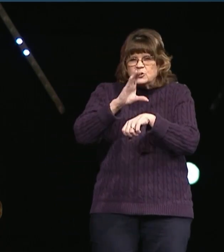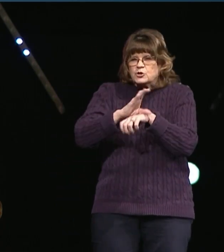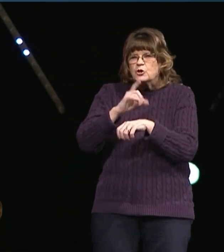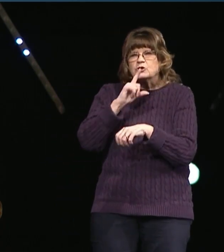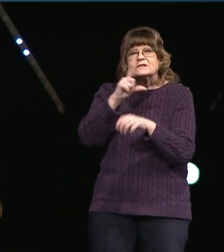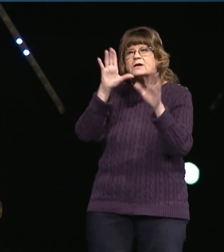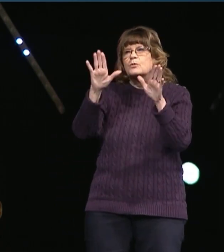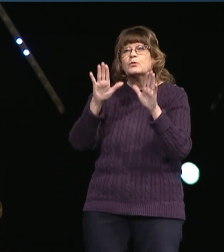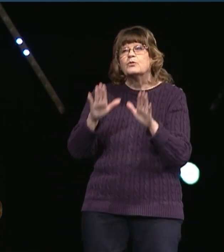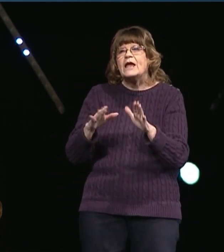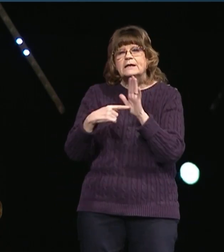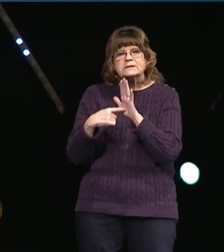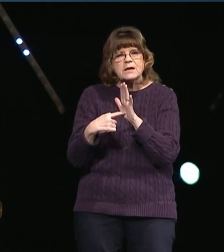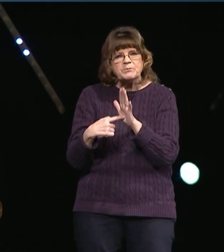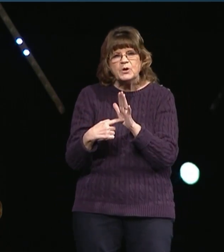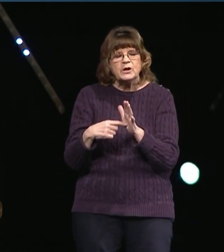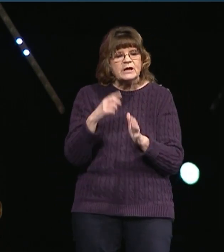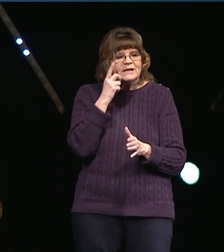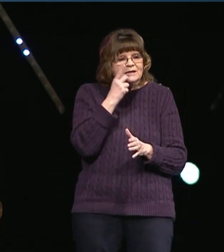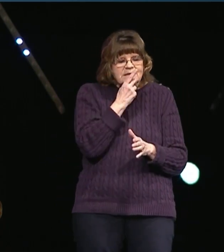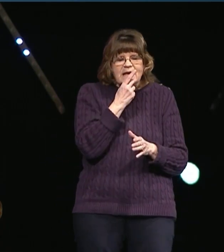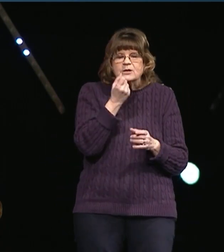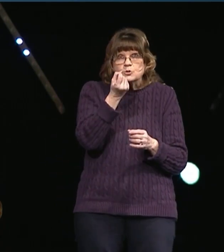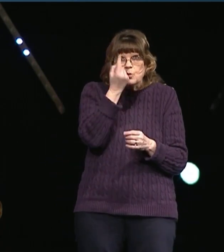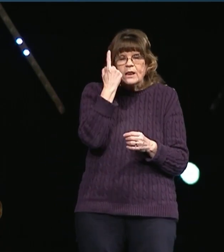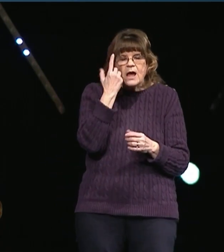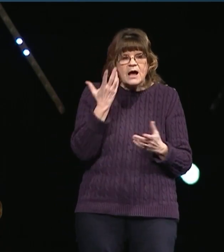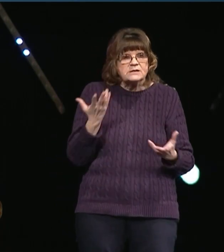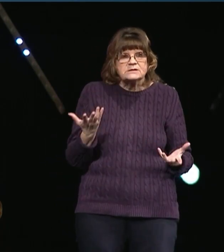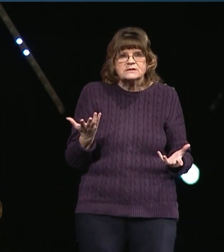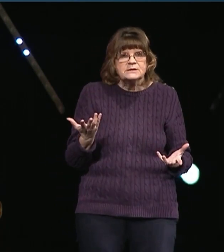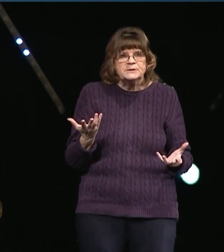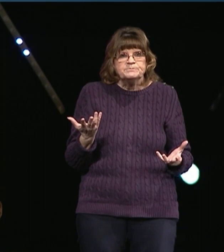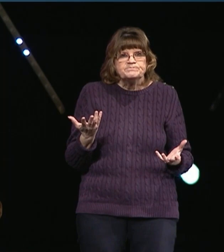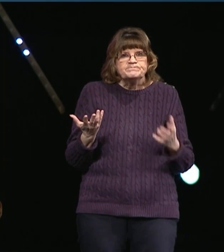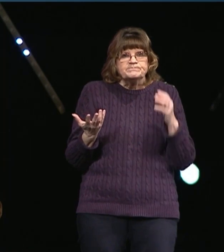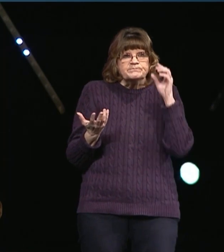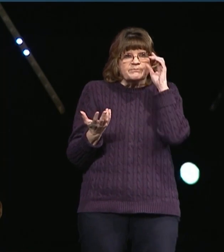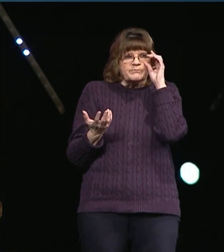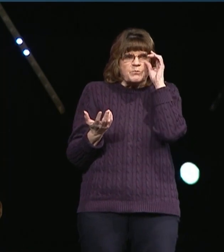that. Dennis recognized and realized that